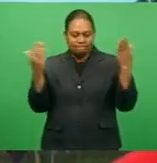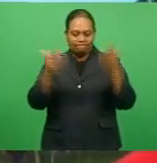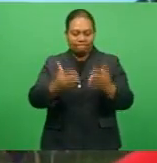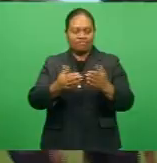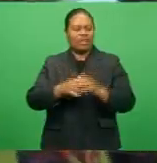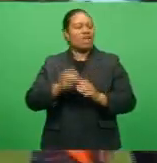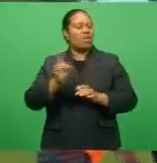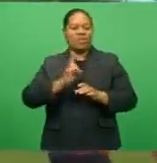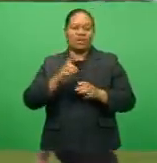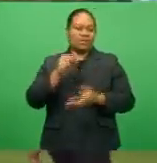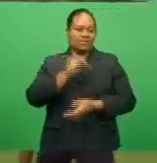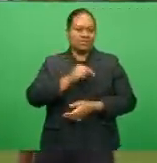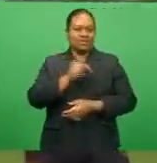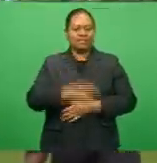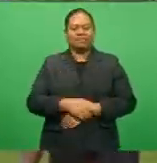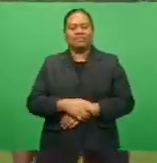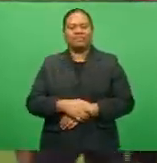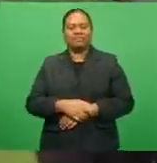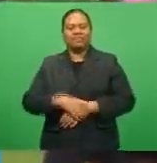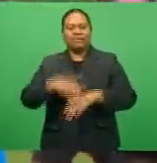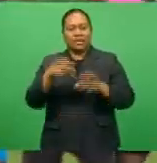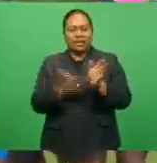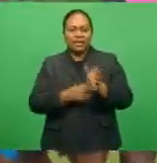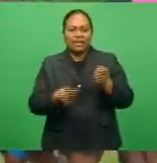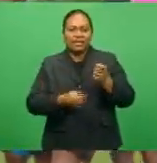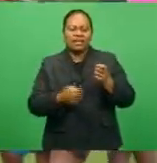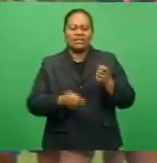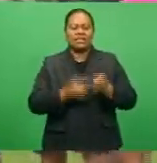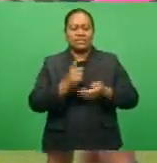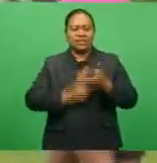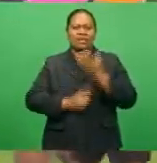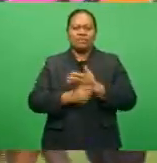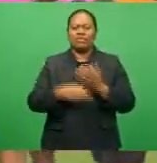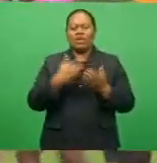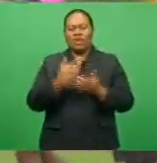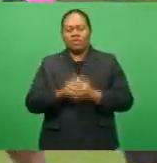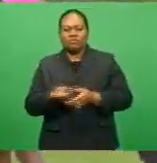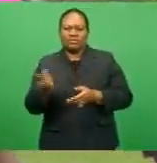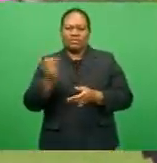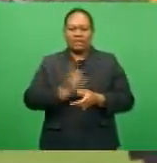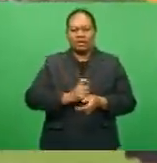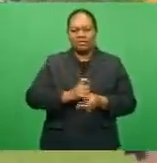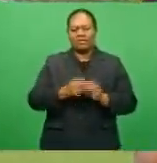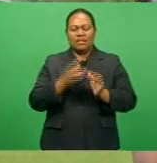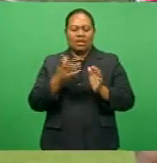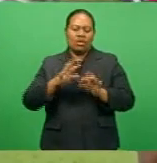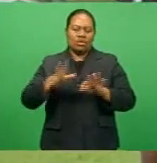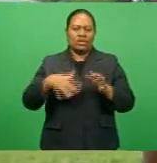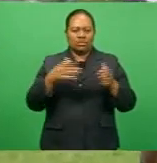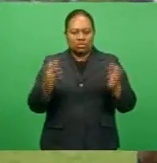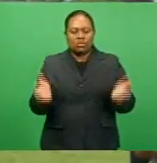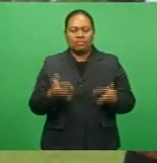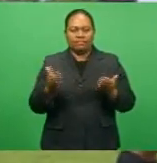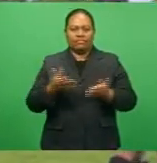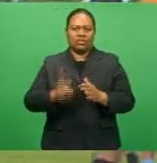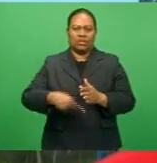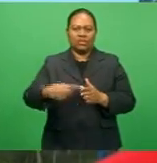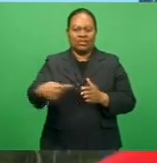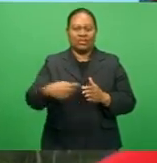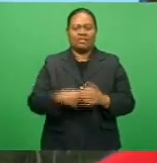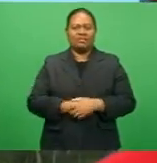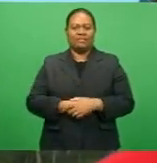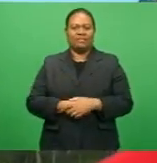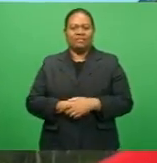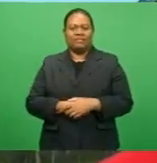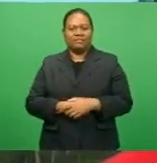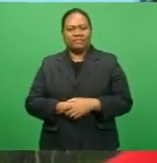suits them best. Naita Siri's humility on and off the field has been a highlight as they continue to raise the bar. I just